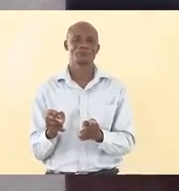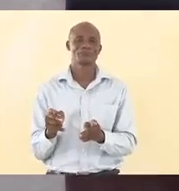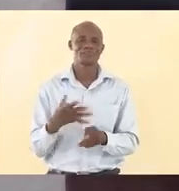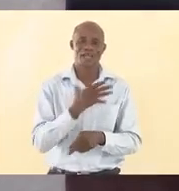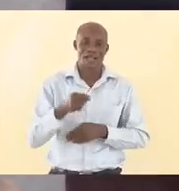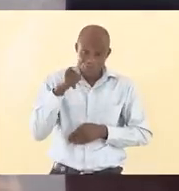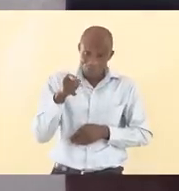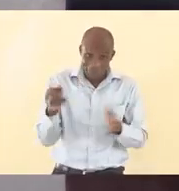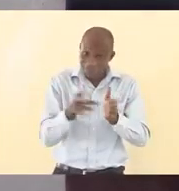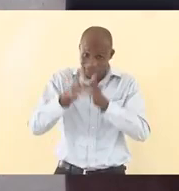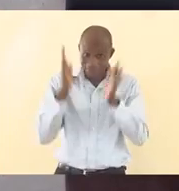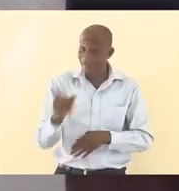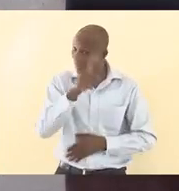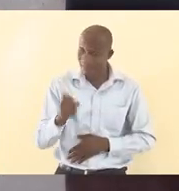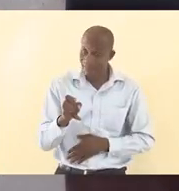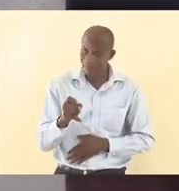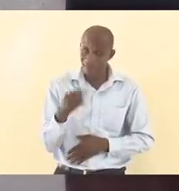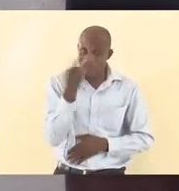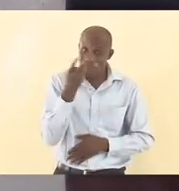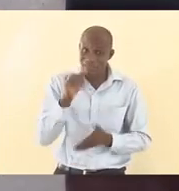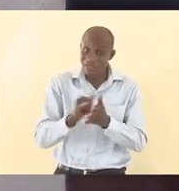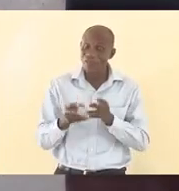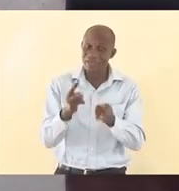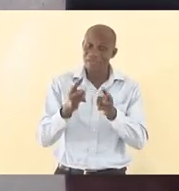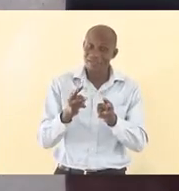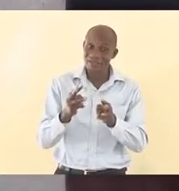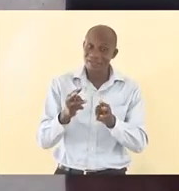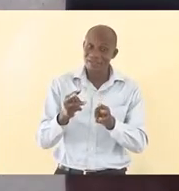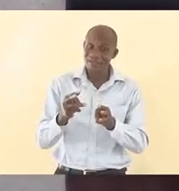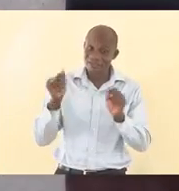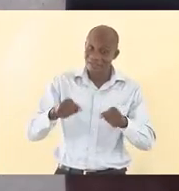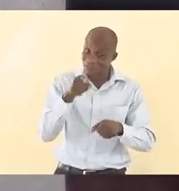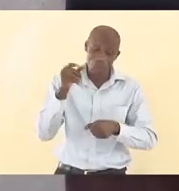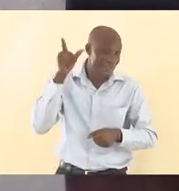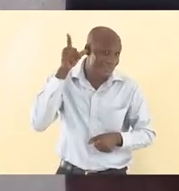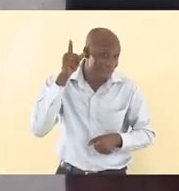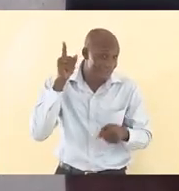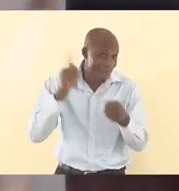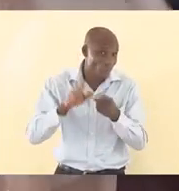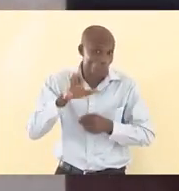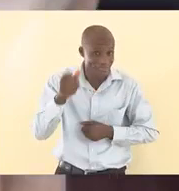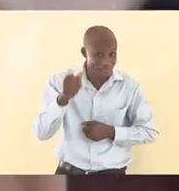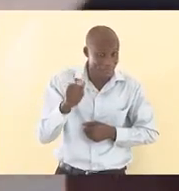Christian and you speak like that, can you listen to yourself? You are speaking of your family as